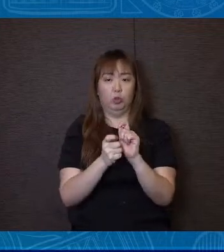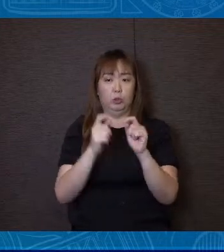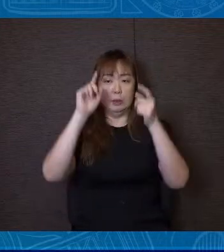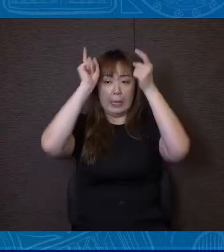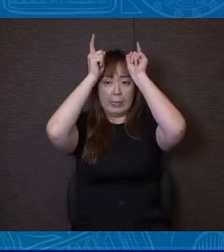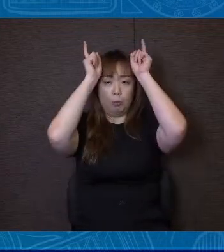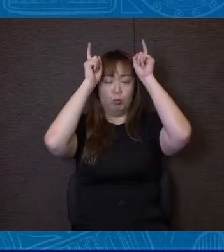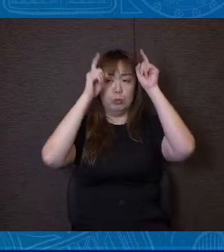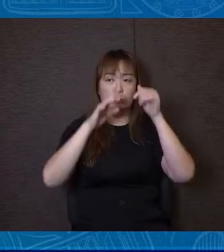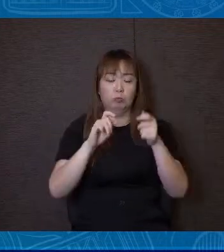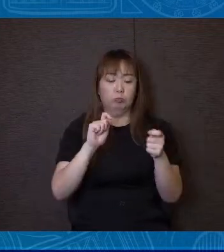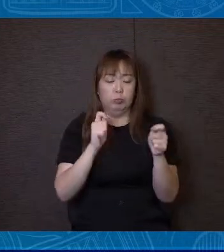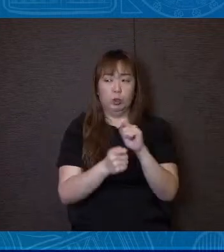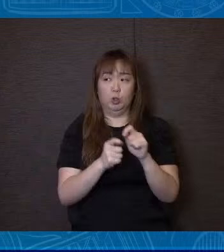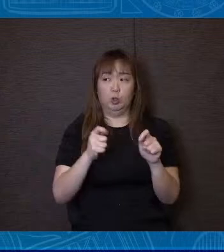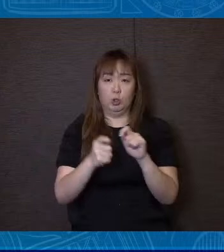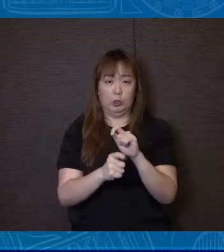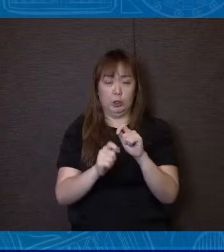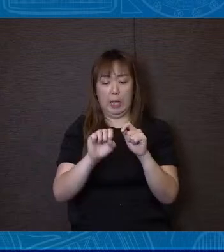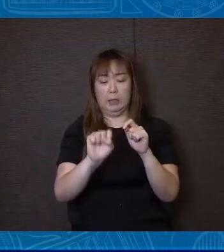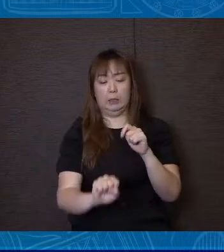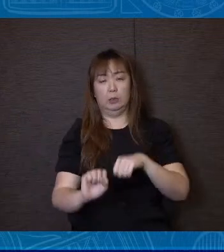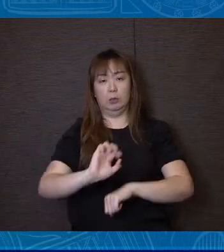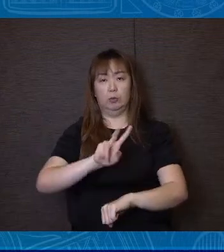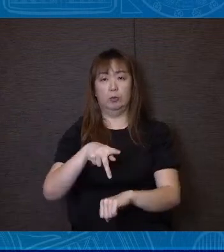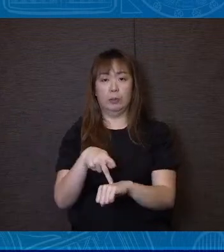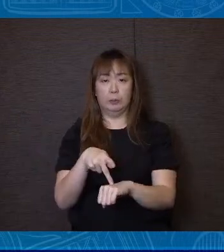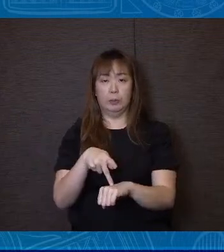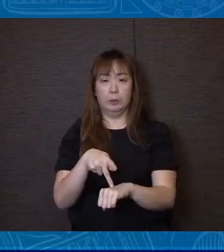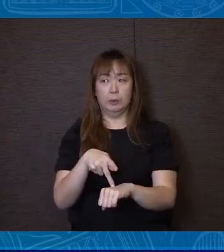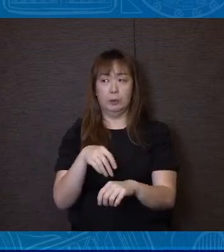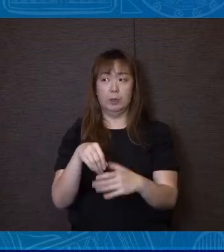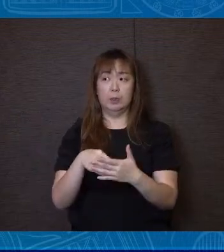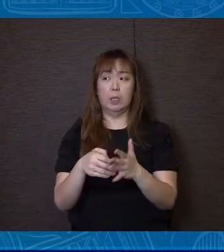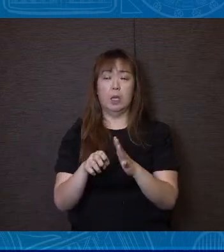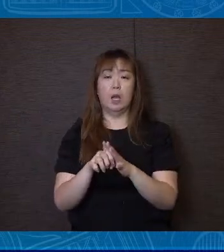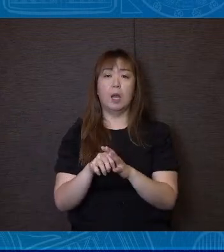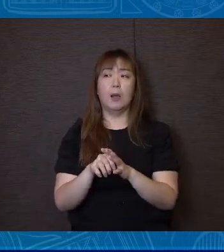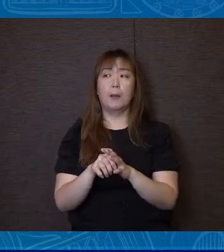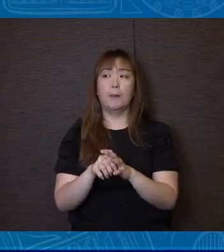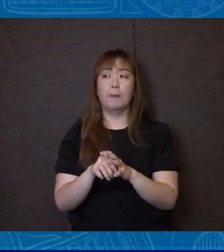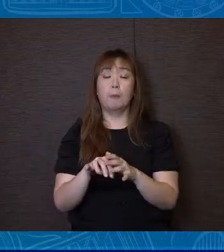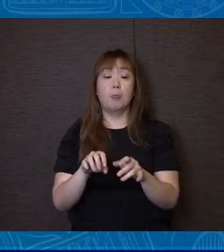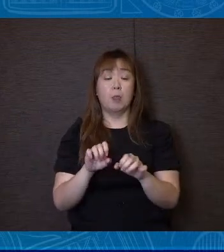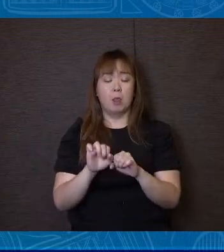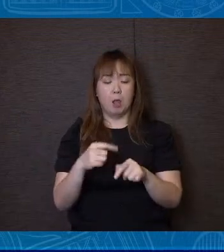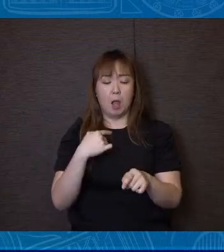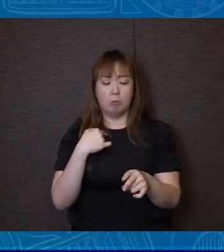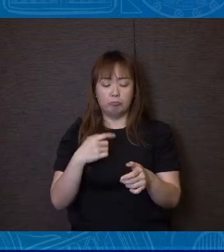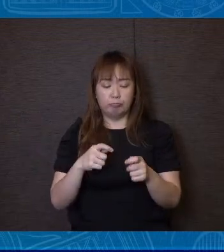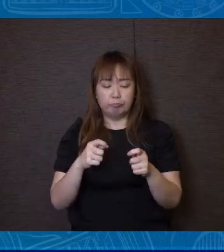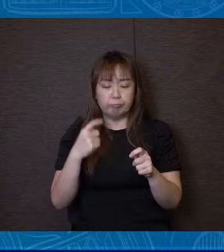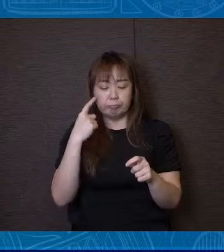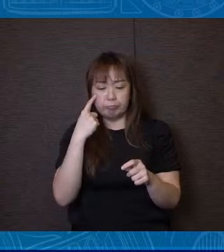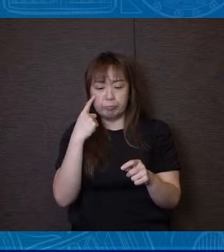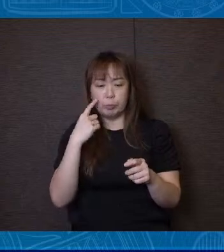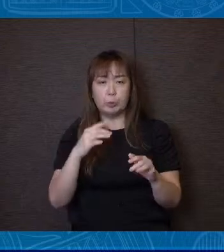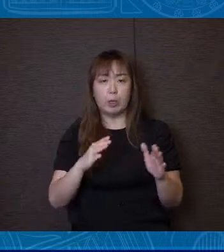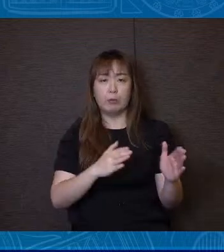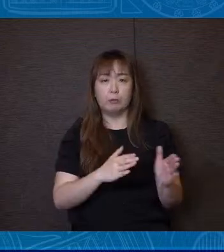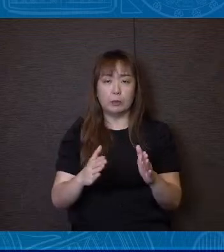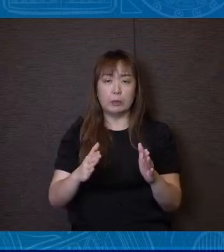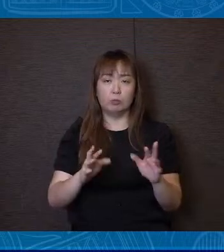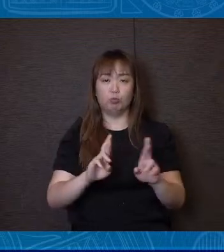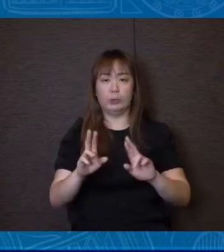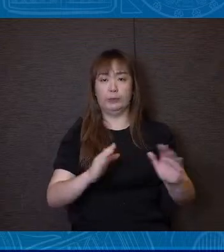in south of the Philippines, Mindanao, for example. And that's how we have to prepare for it and make sure that it's ready and available at the